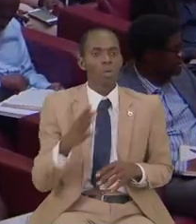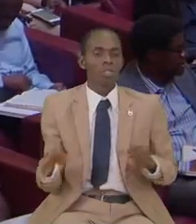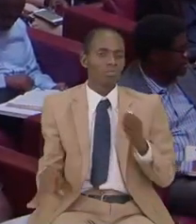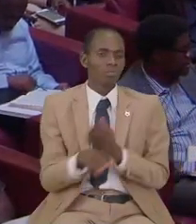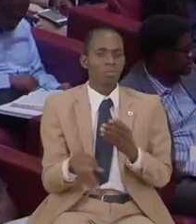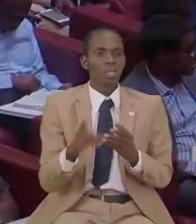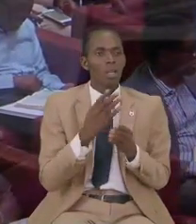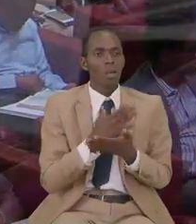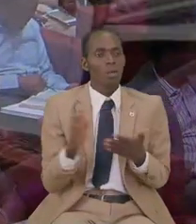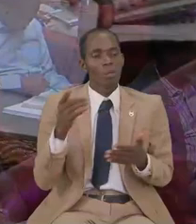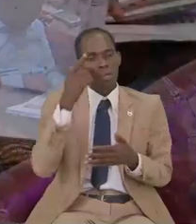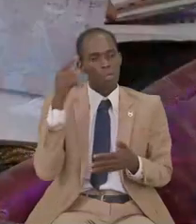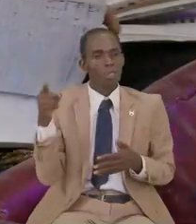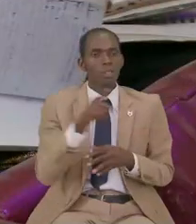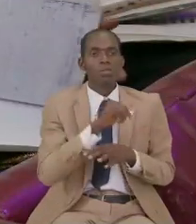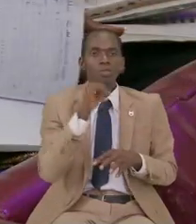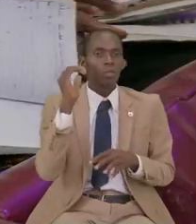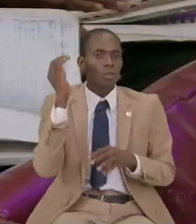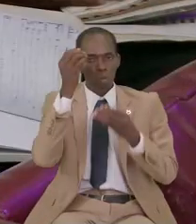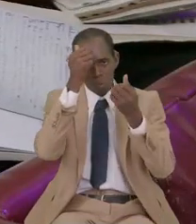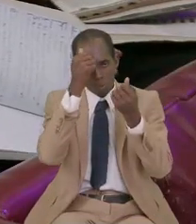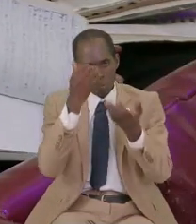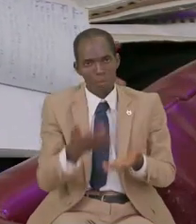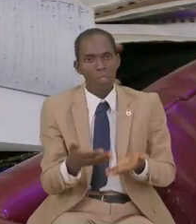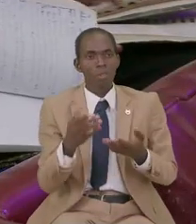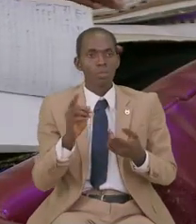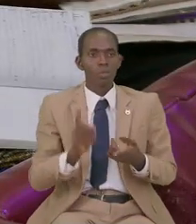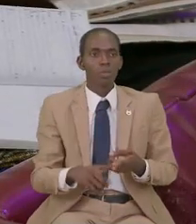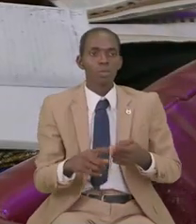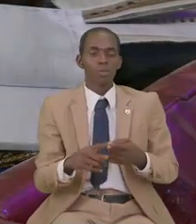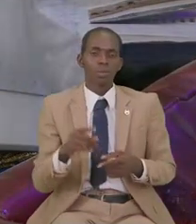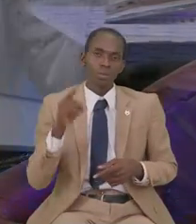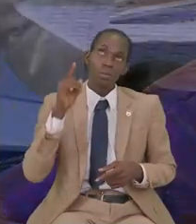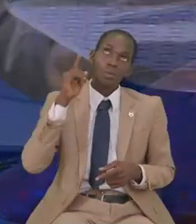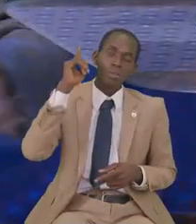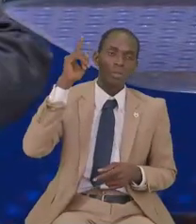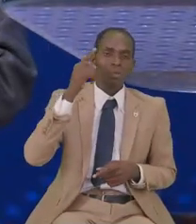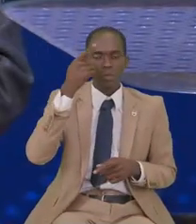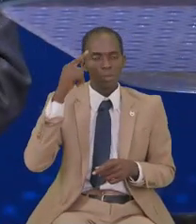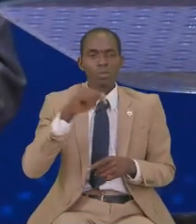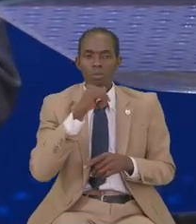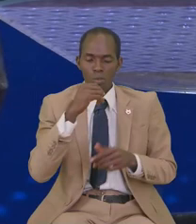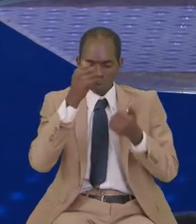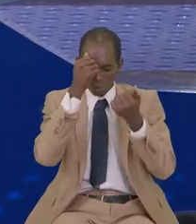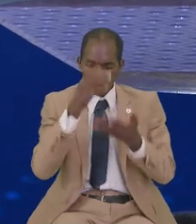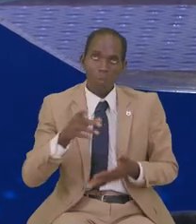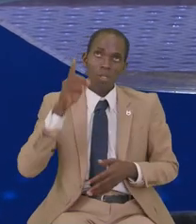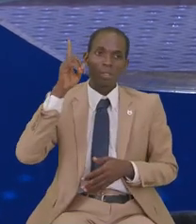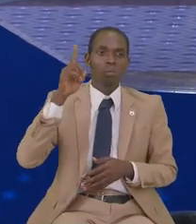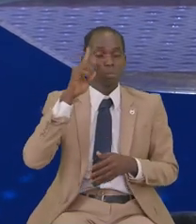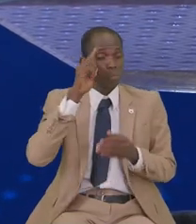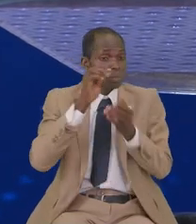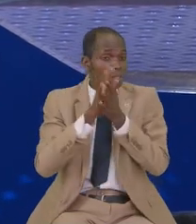they did not hearken unto him. They did not hearken unto him.